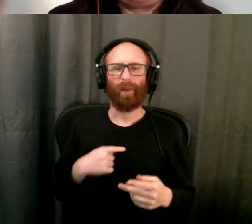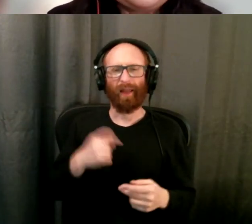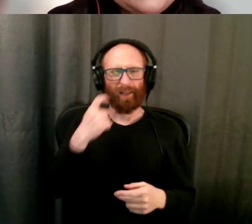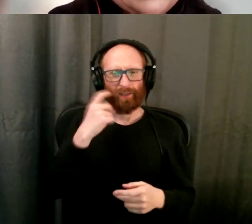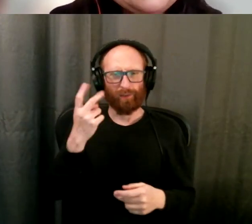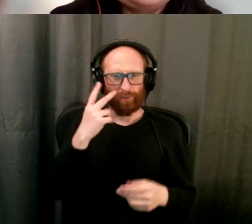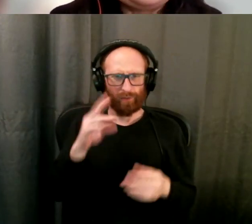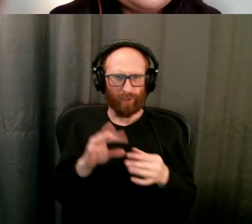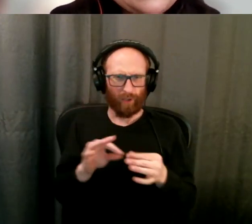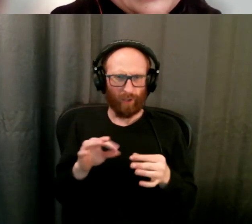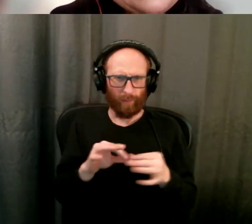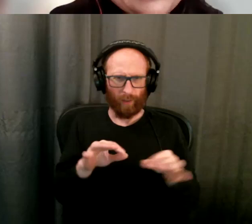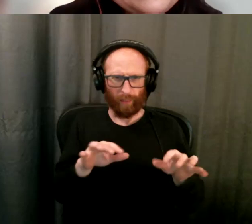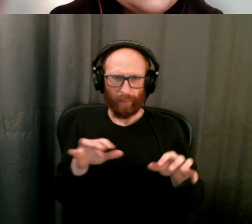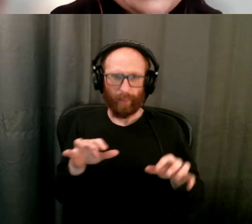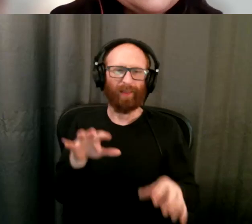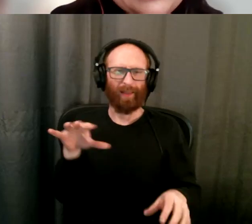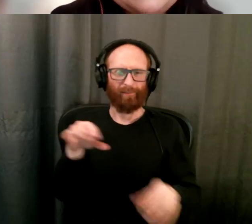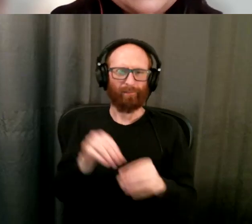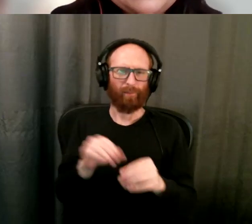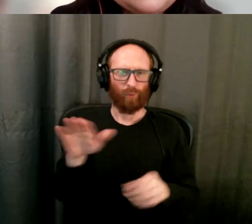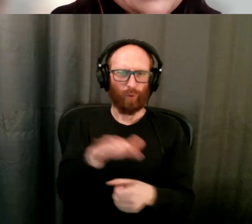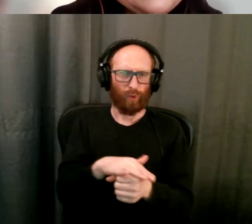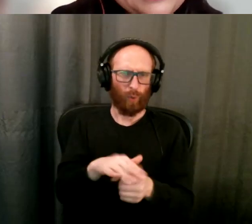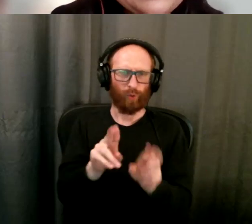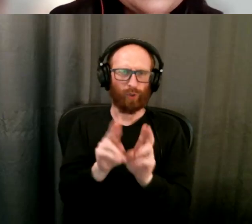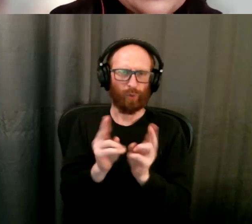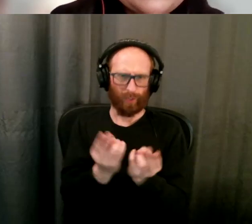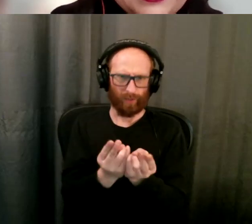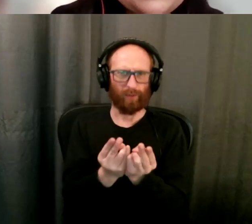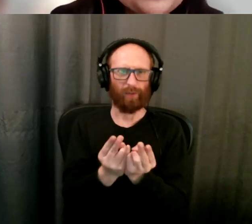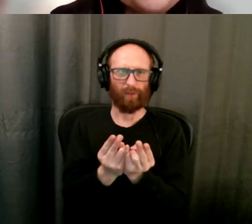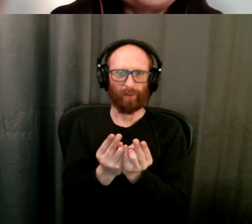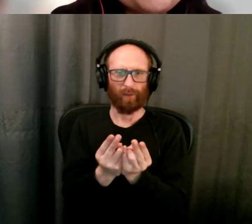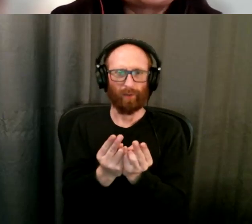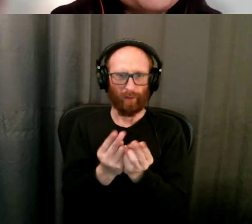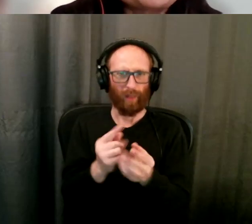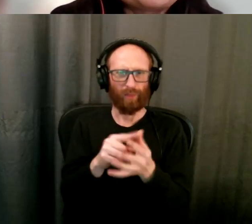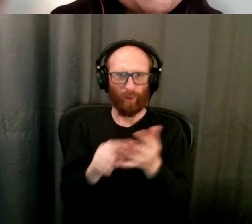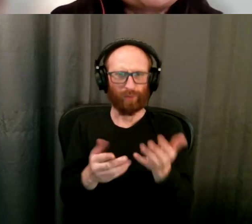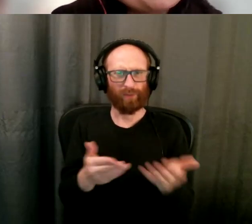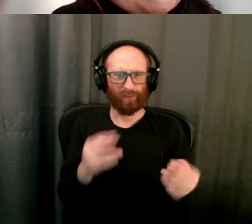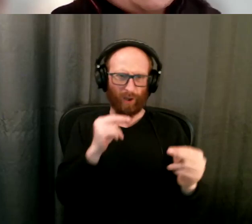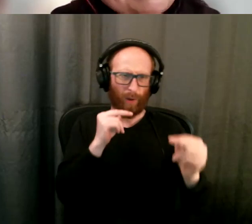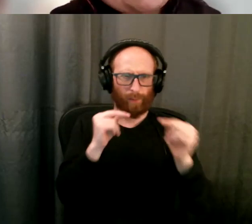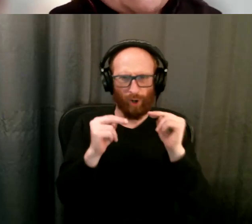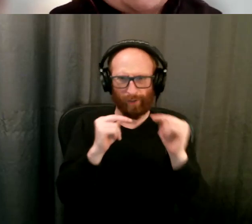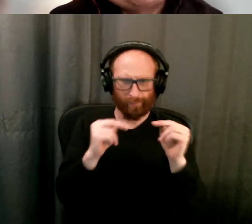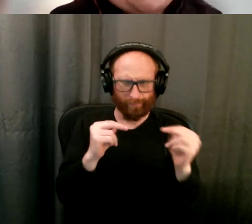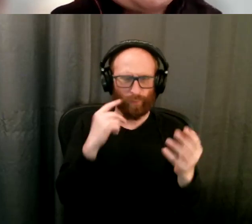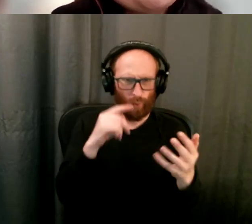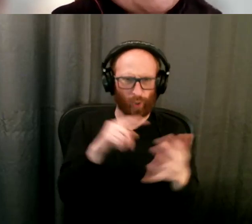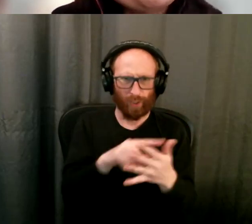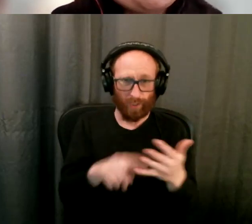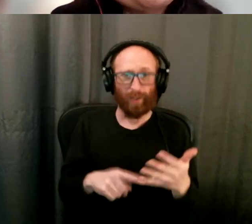in your local union. Those are bargained for things a lot of times, and please